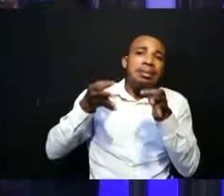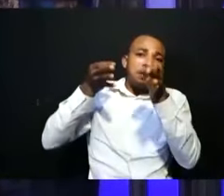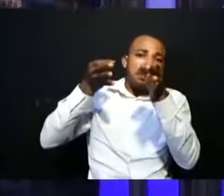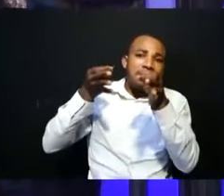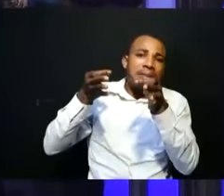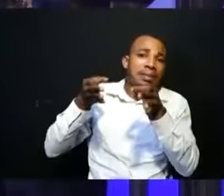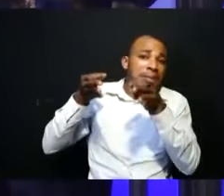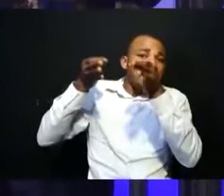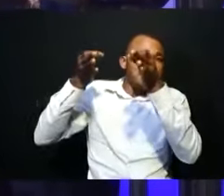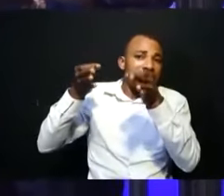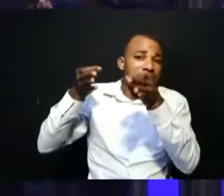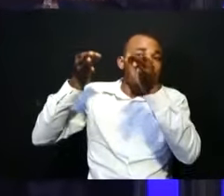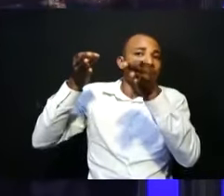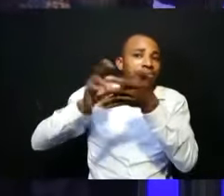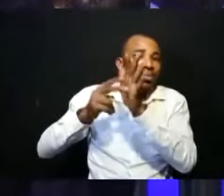troubles.